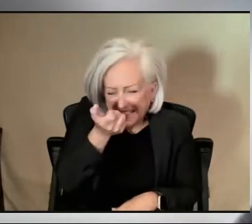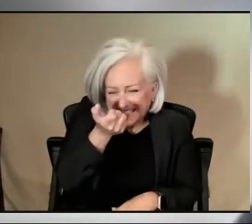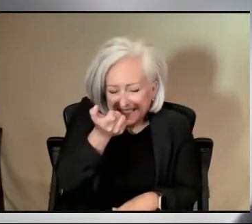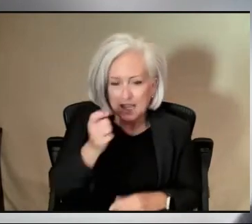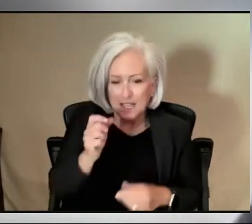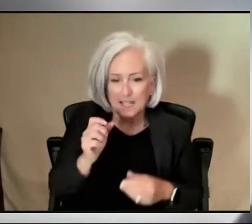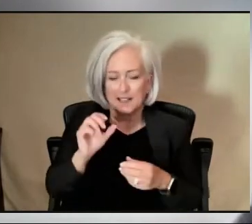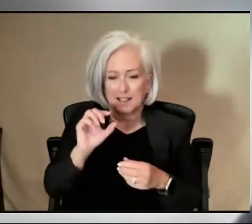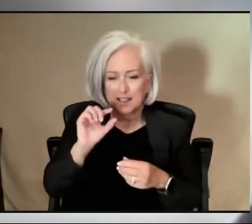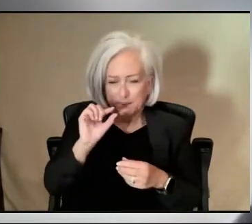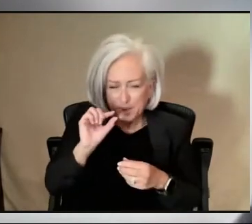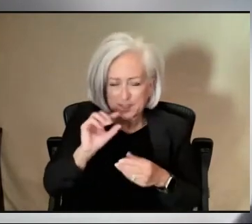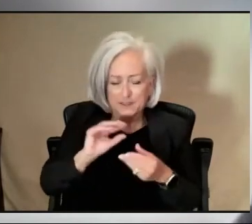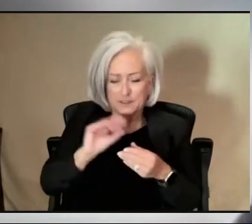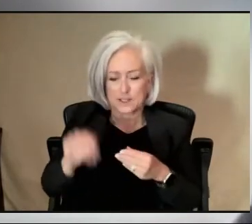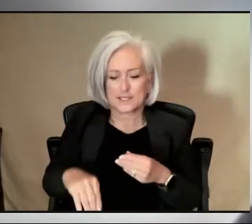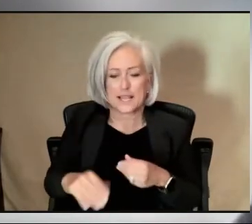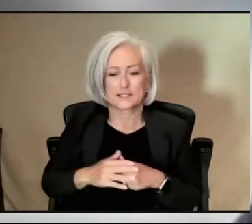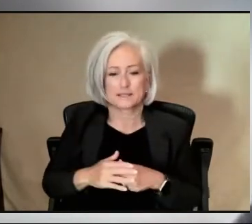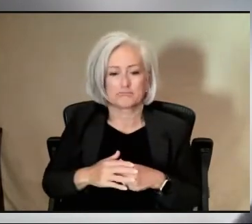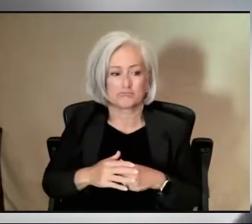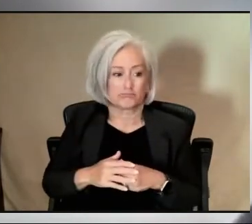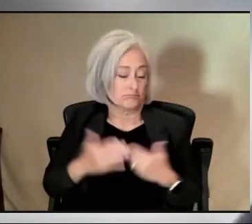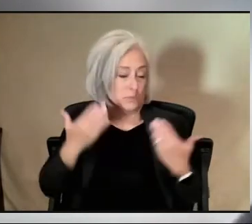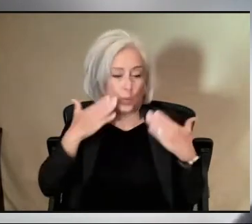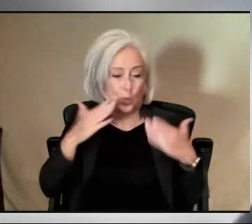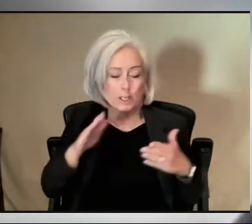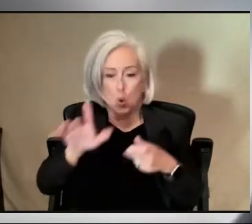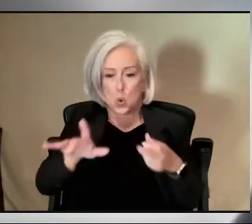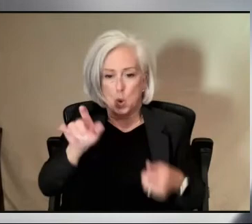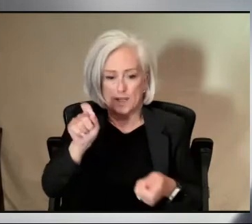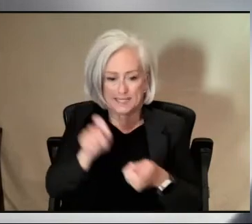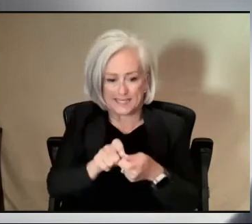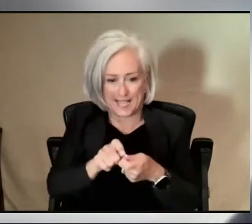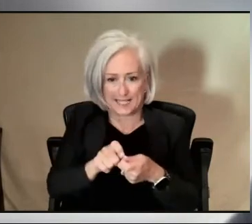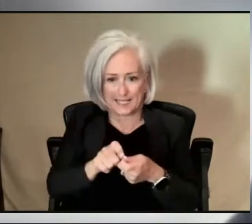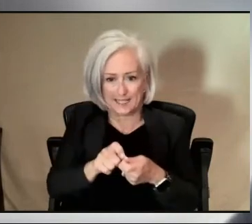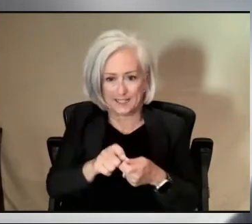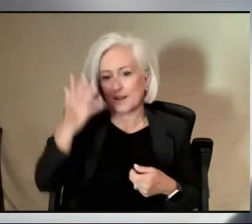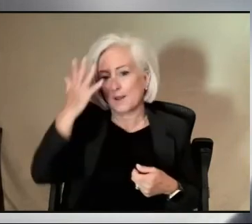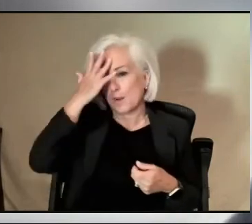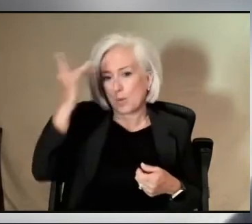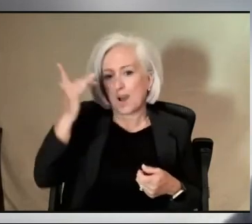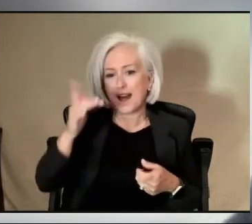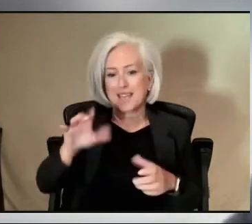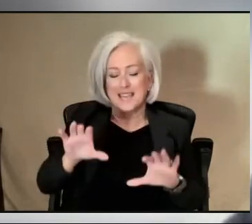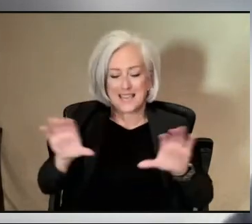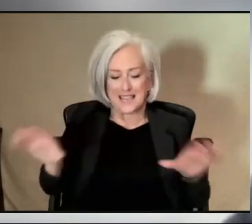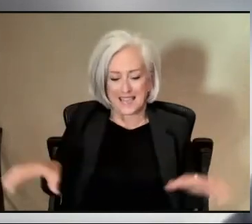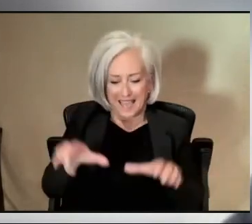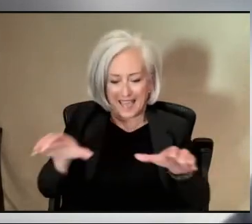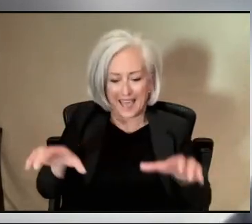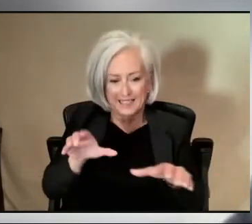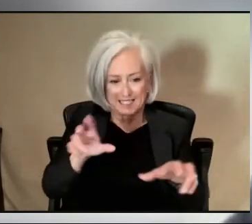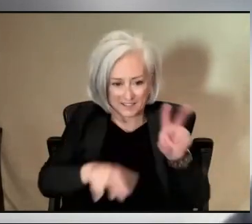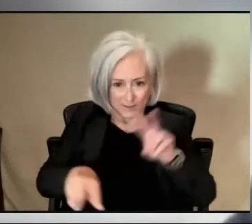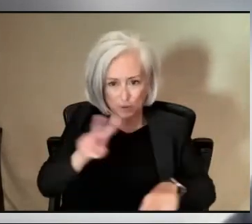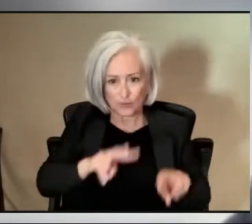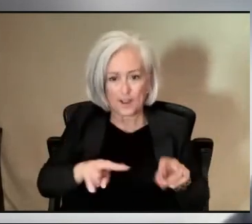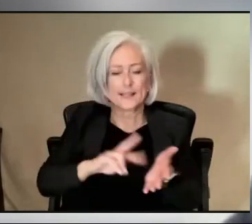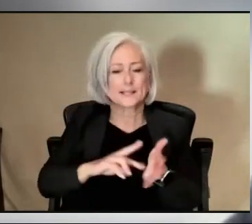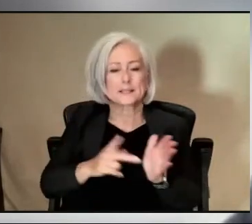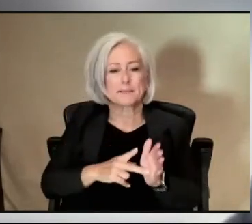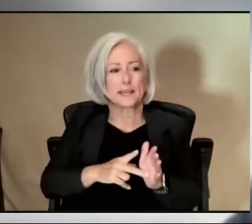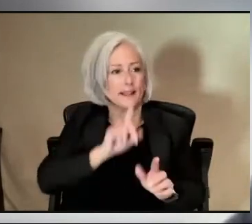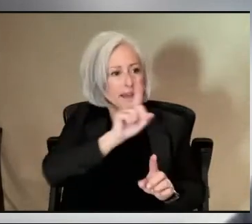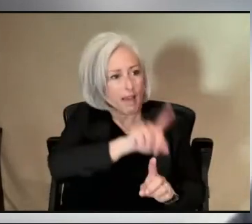number. Now, nobody knows exactly, because what's called active surveillance, going out and asking everybody who